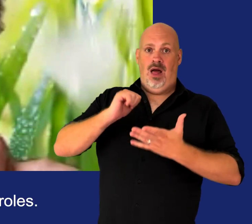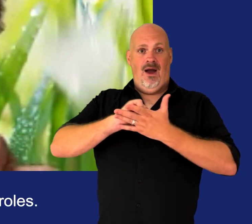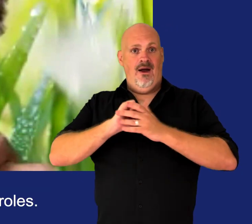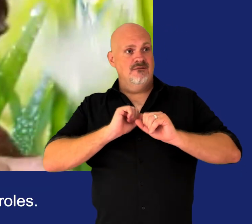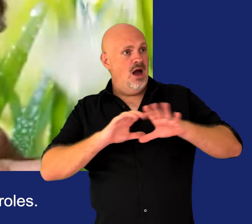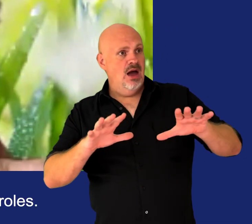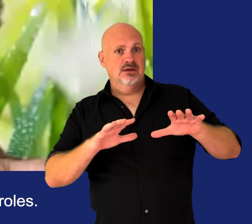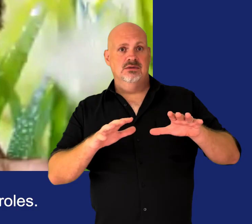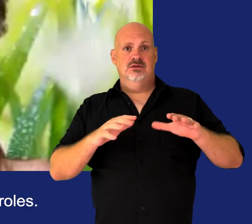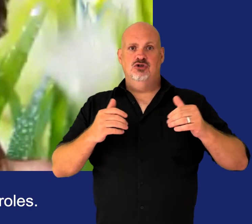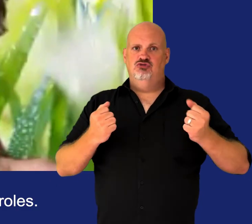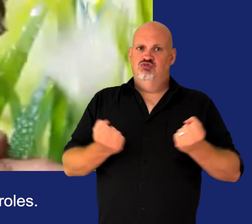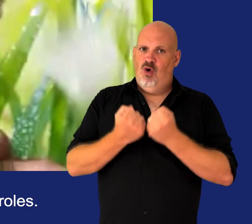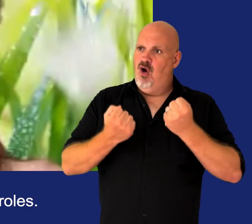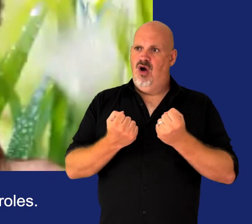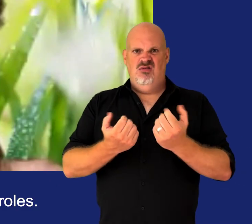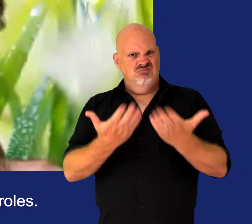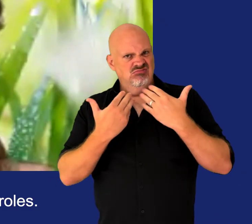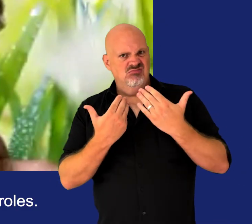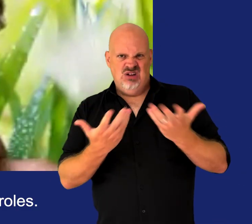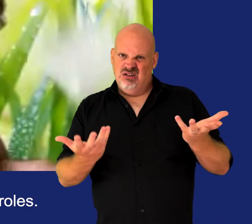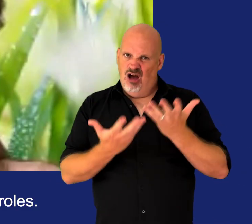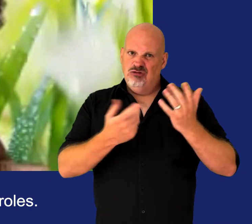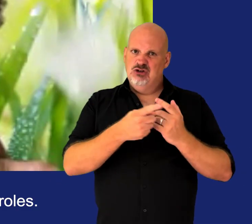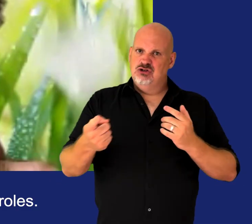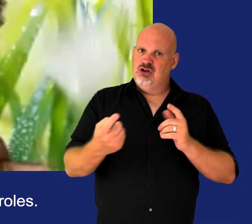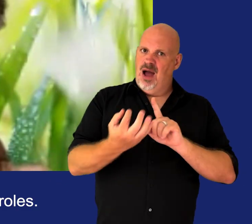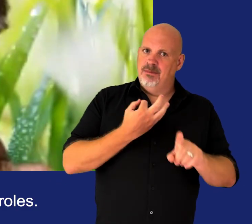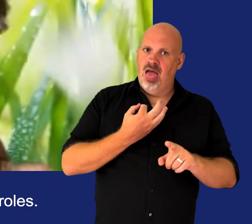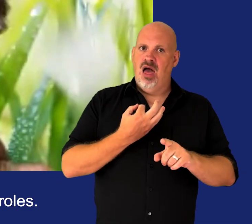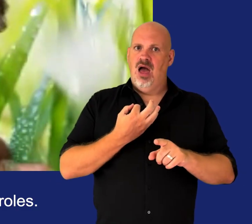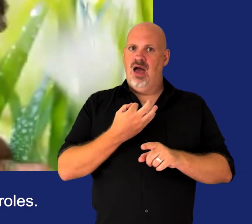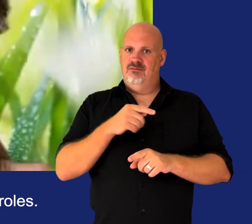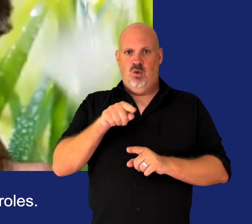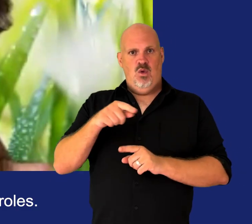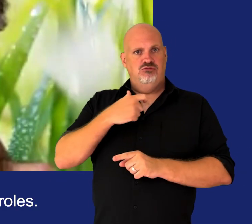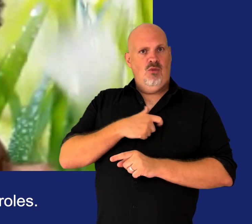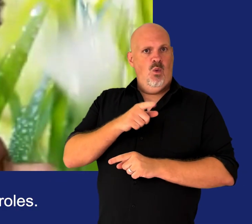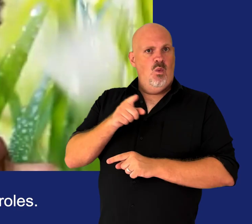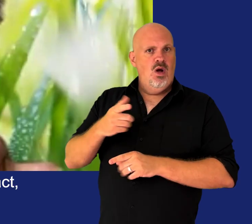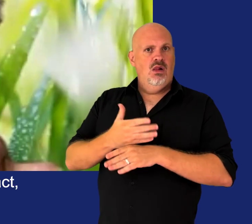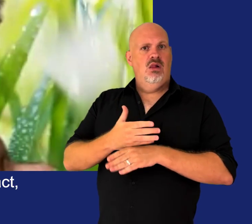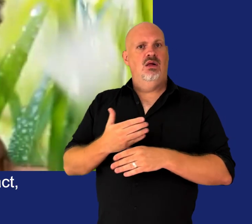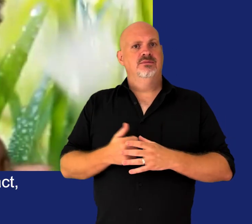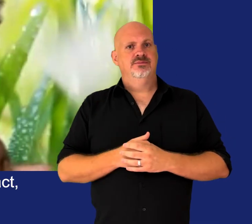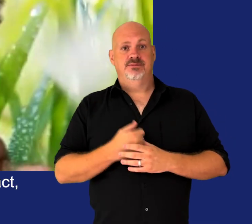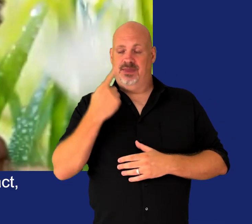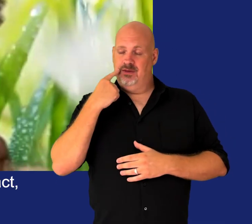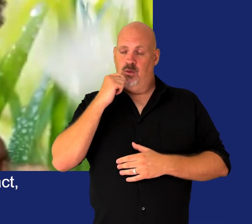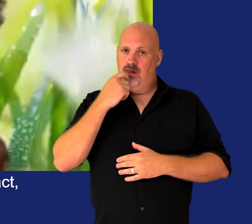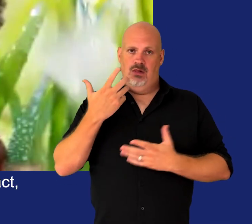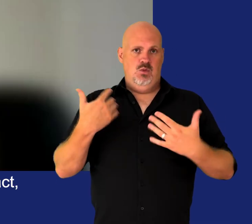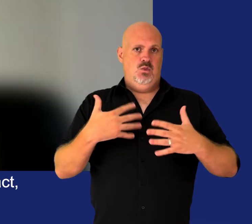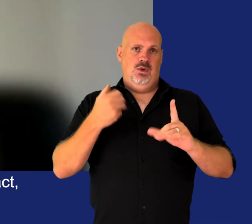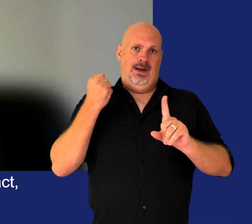advertised, and strongly encouraged to apply for those roles. I think it would make a